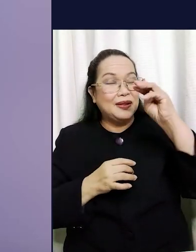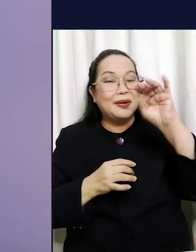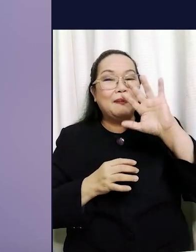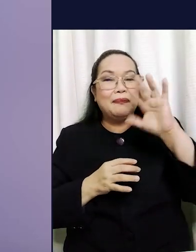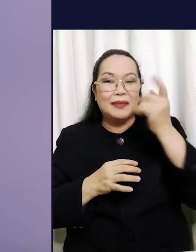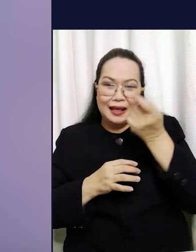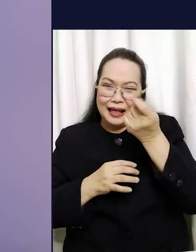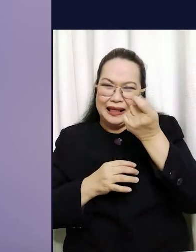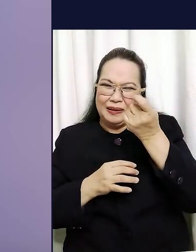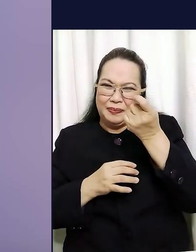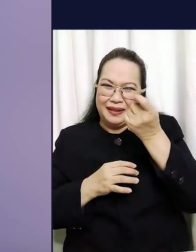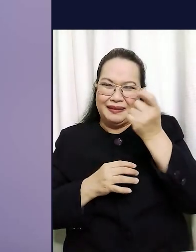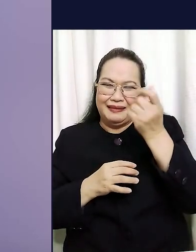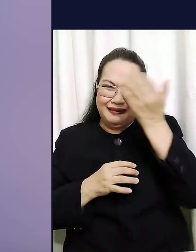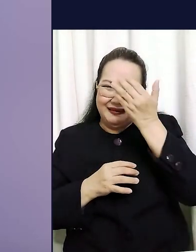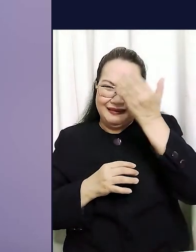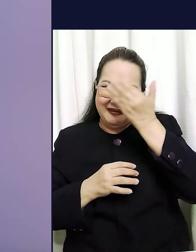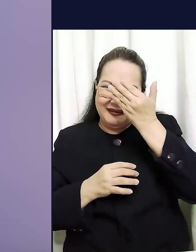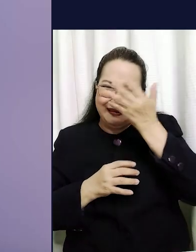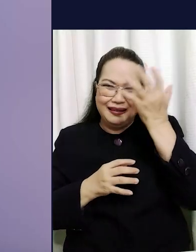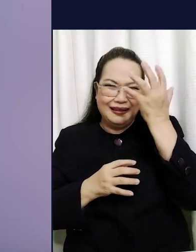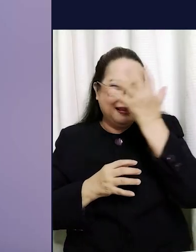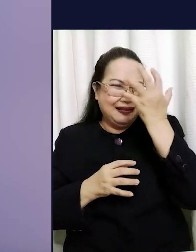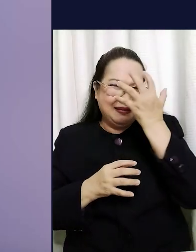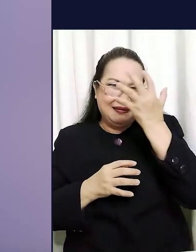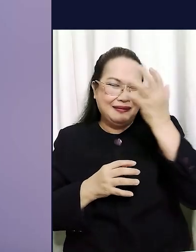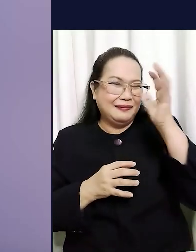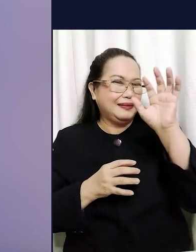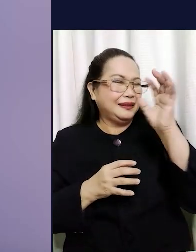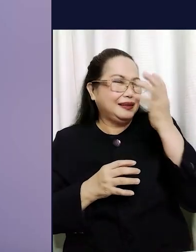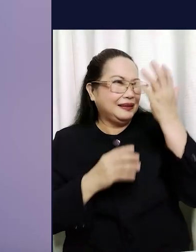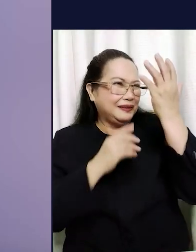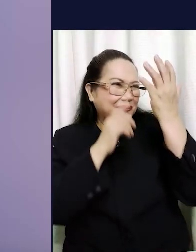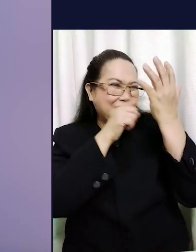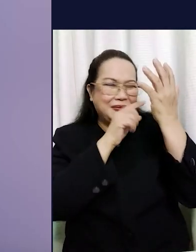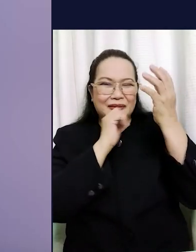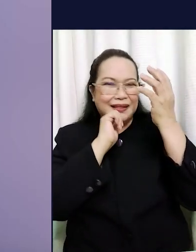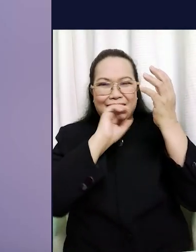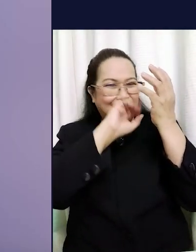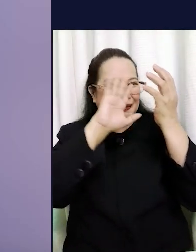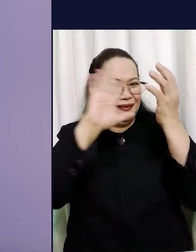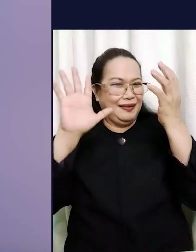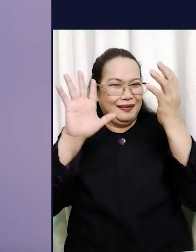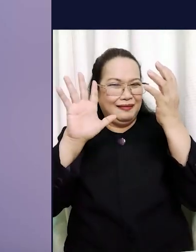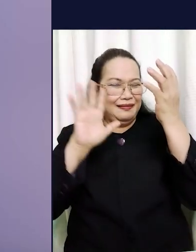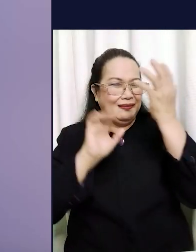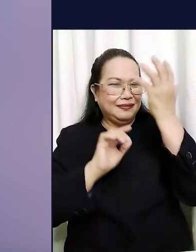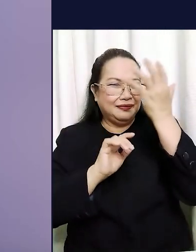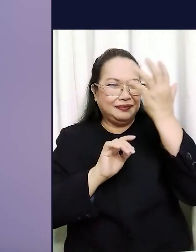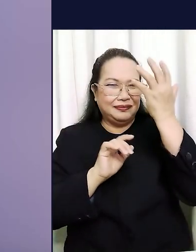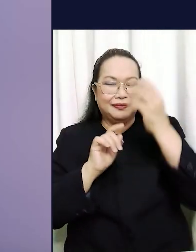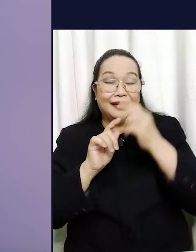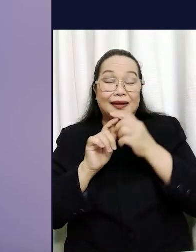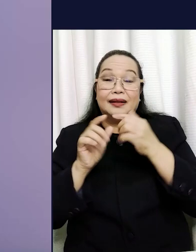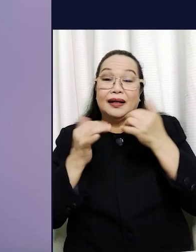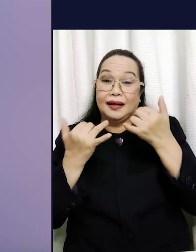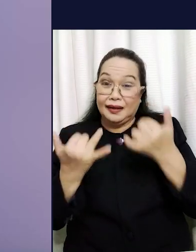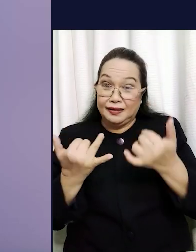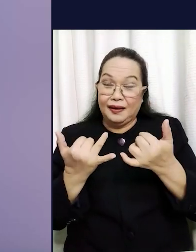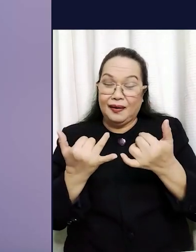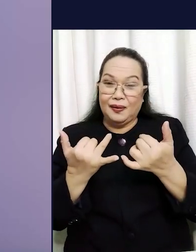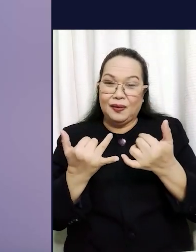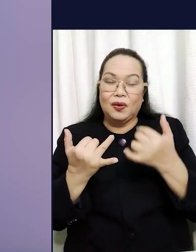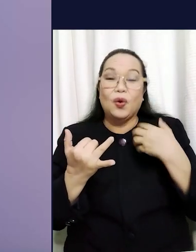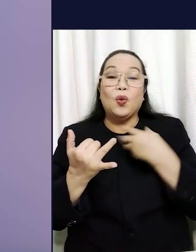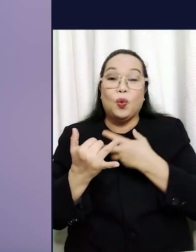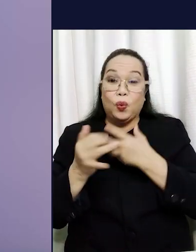comes, that we will be able to know Him fully. Kaya ang sinasabi ni Pablo